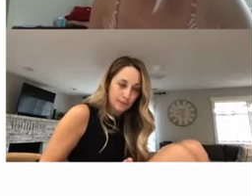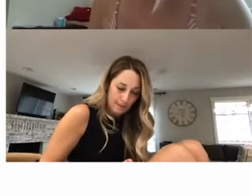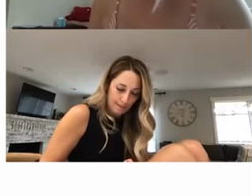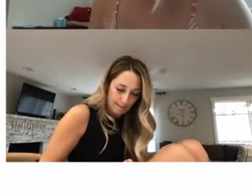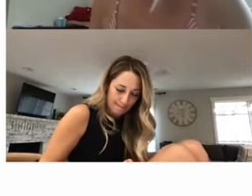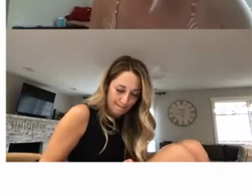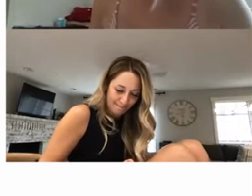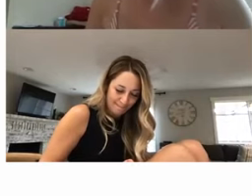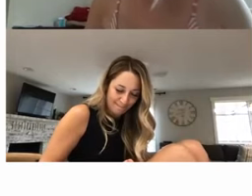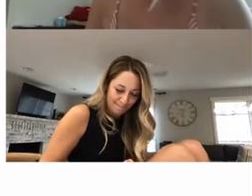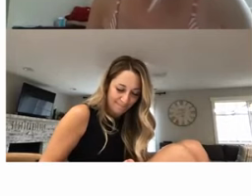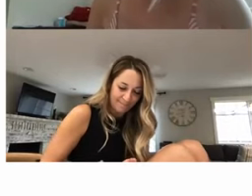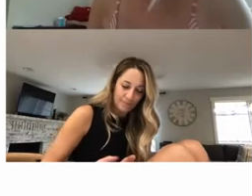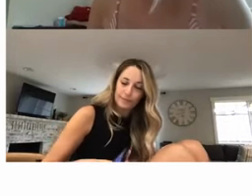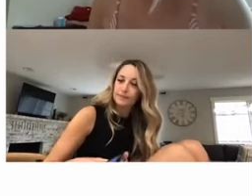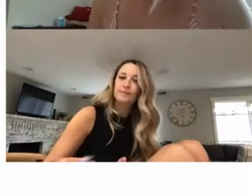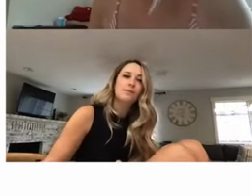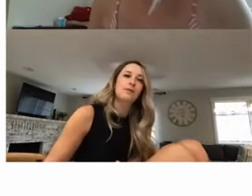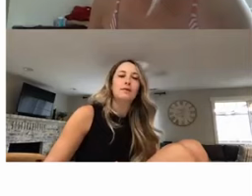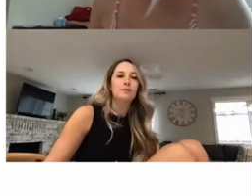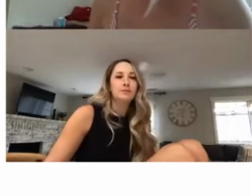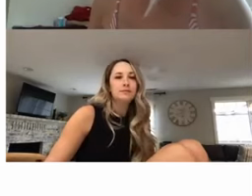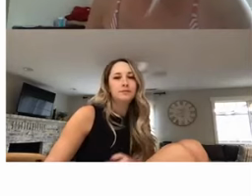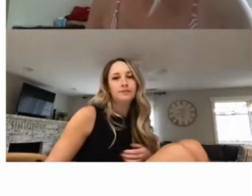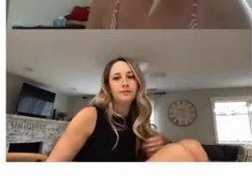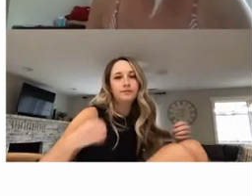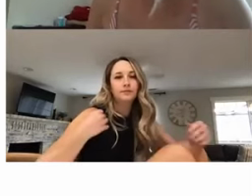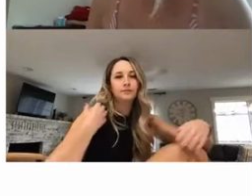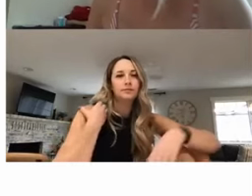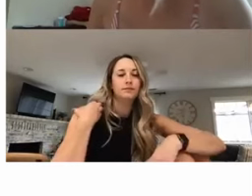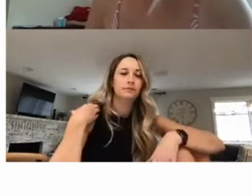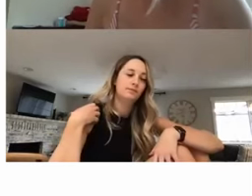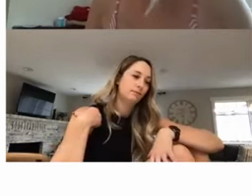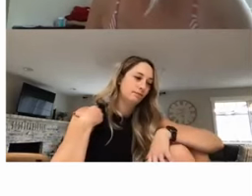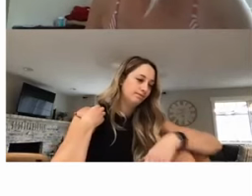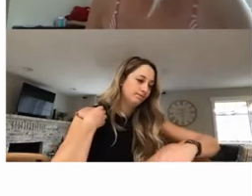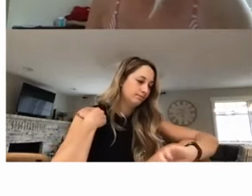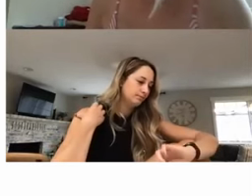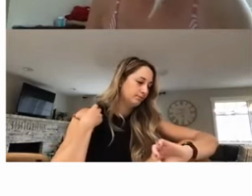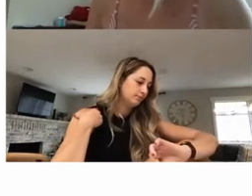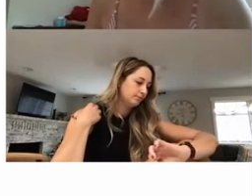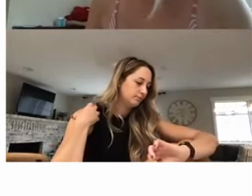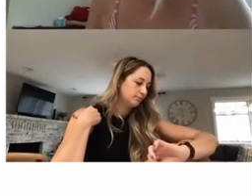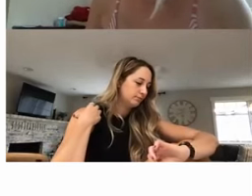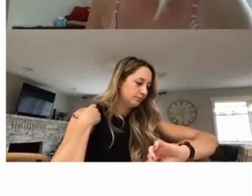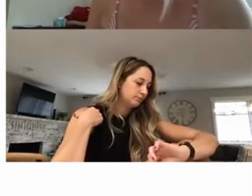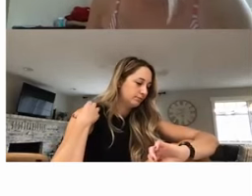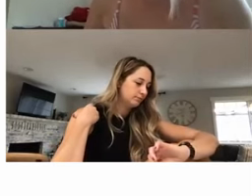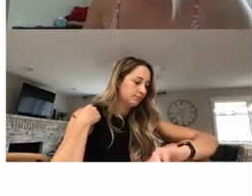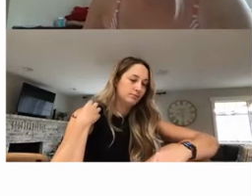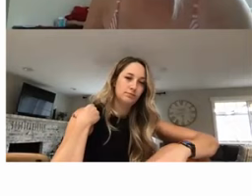So that means the vast majority of the DNA that we have is what is commonly referred to as junk DNA, a bunch